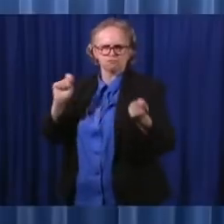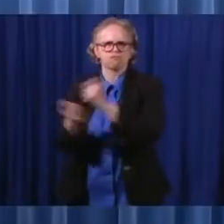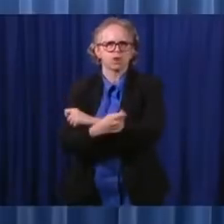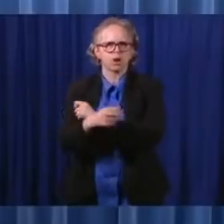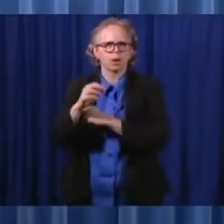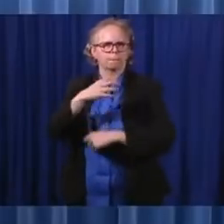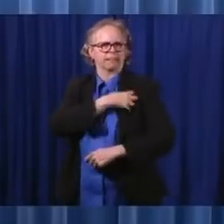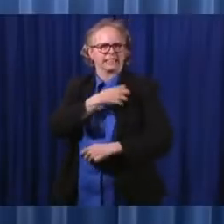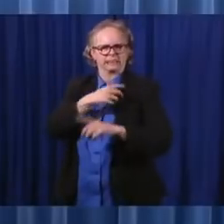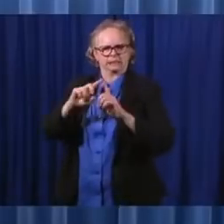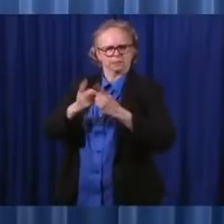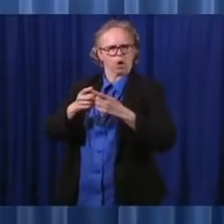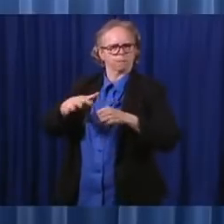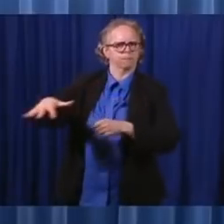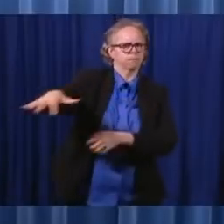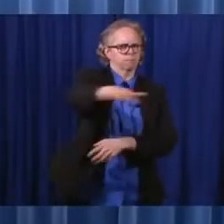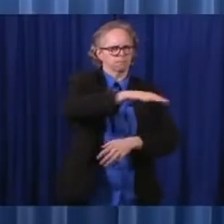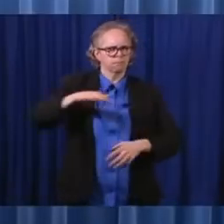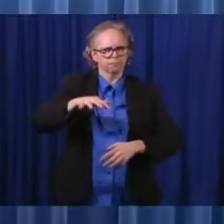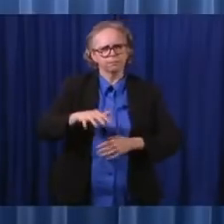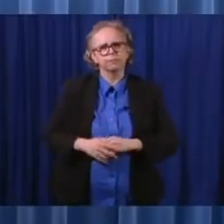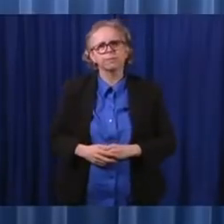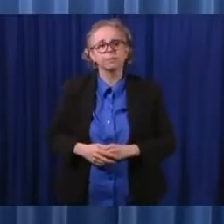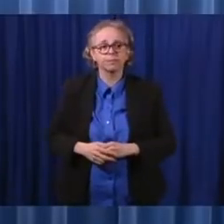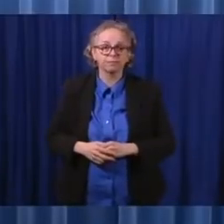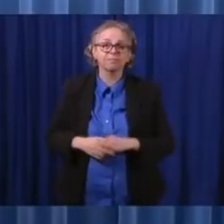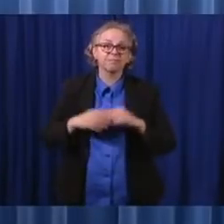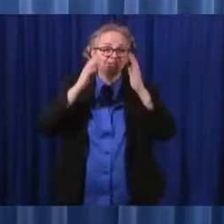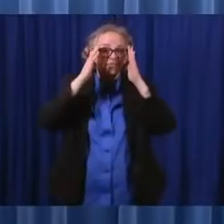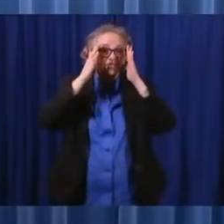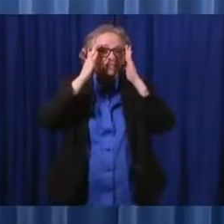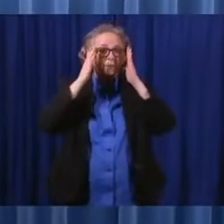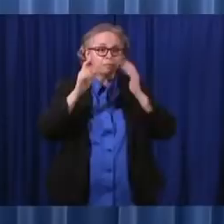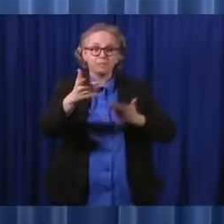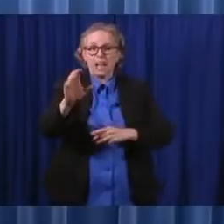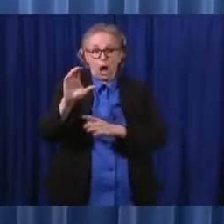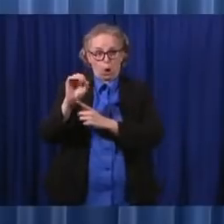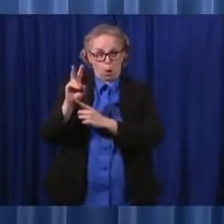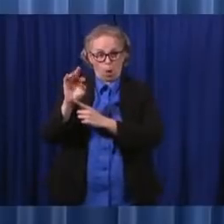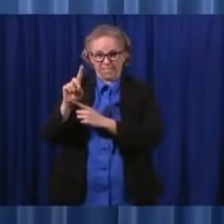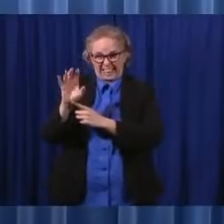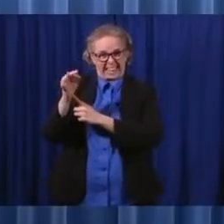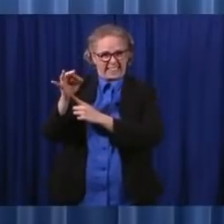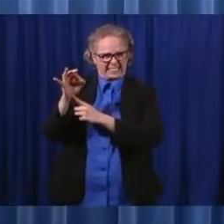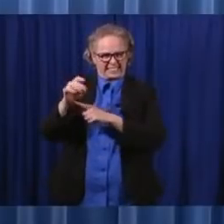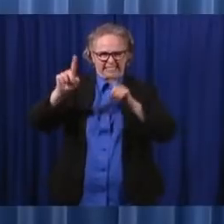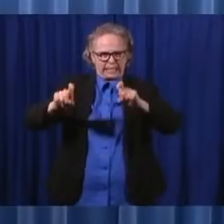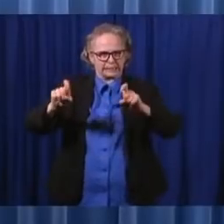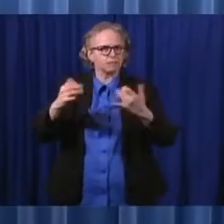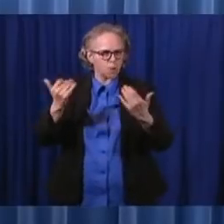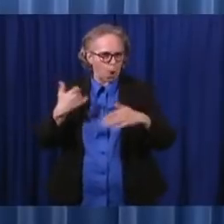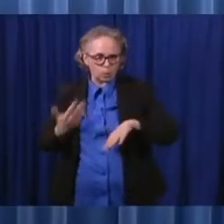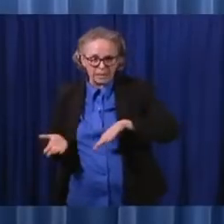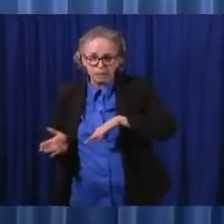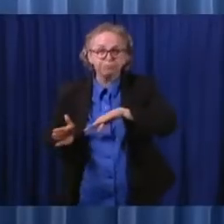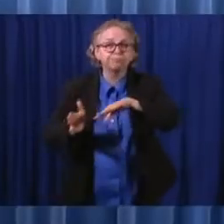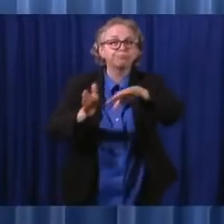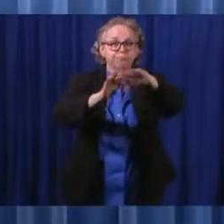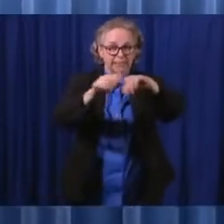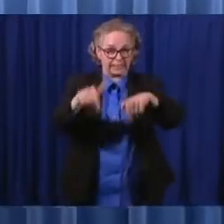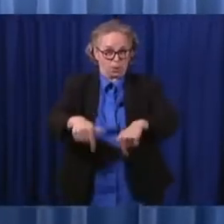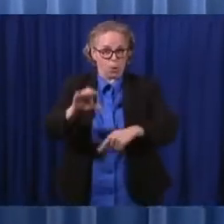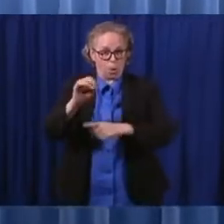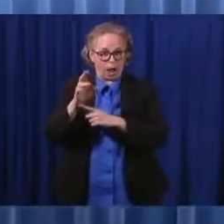COVID-19 testing in Ohio, we've expanded our testing priorities to ensure more people can receive tests. As you remember, before